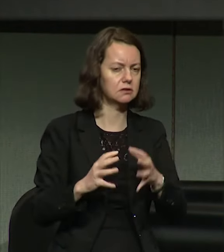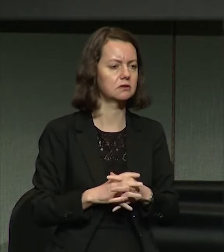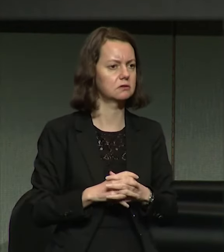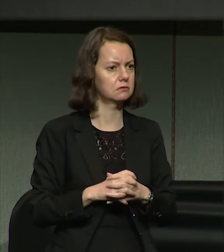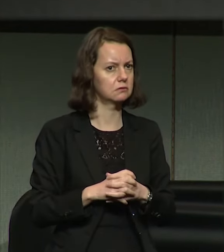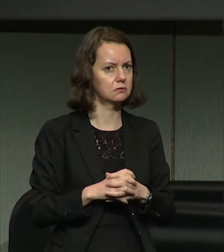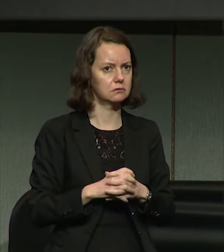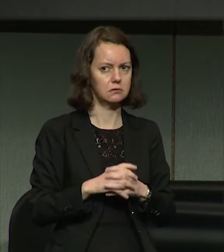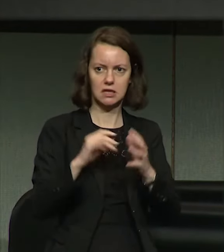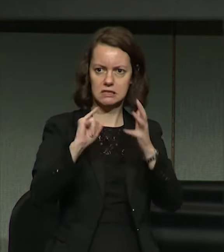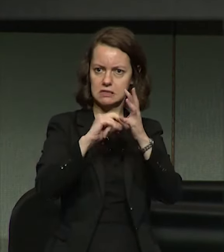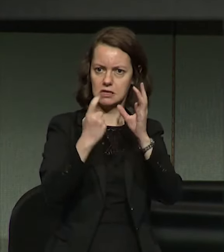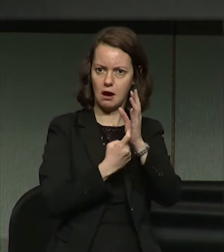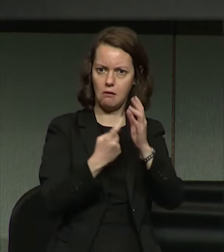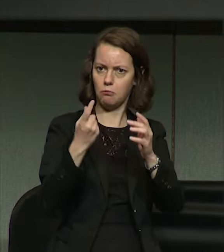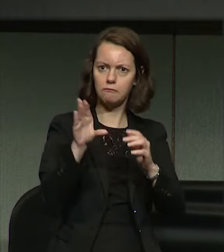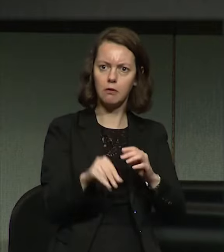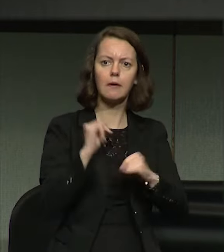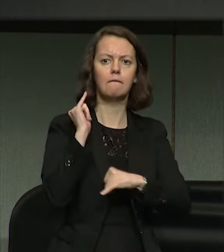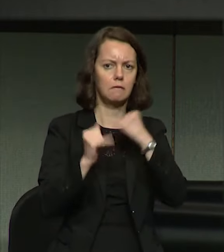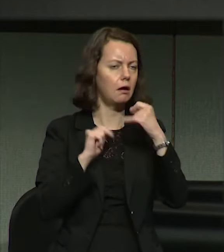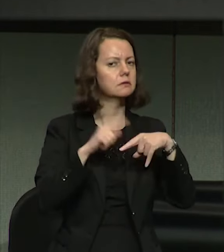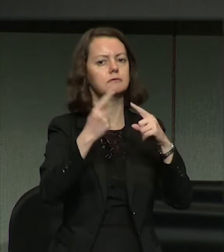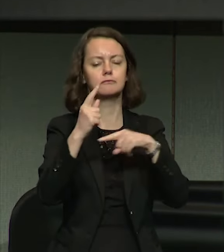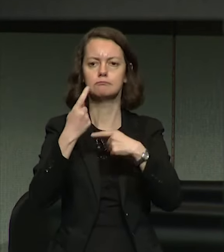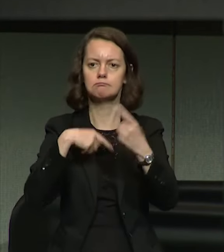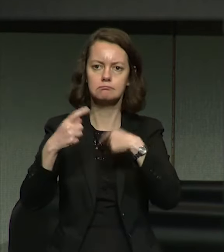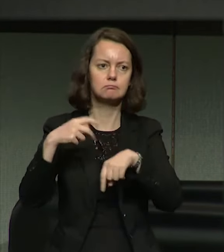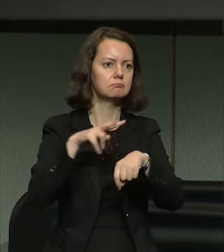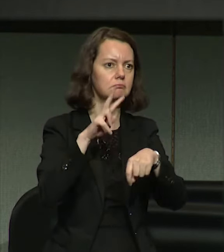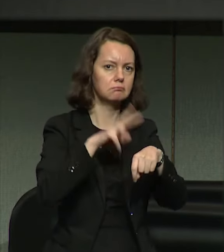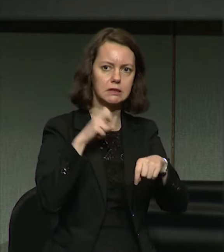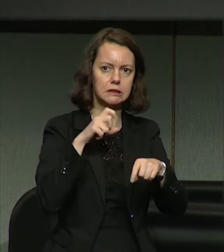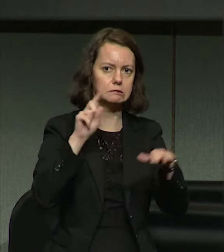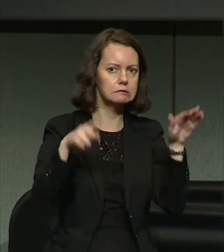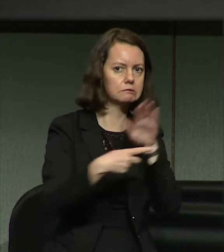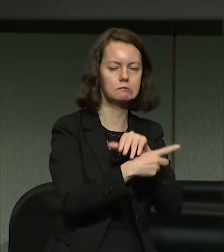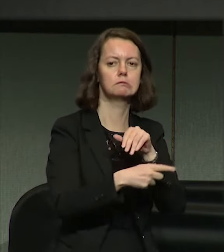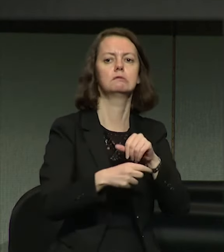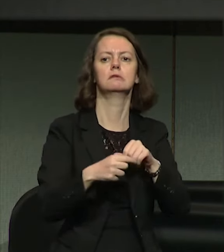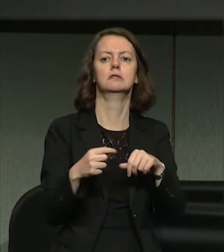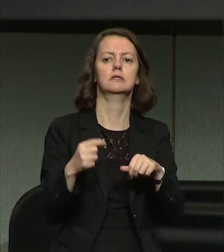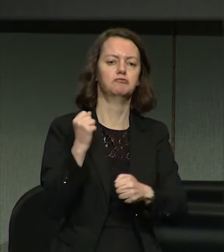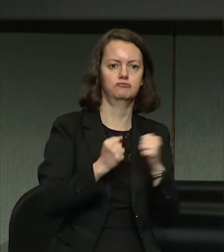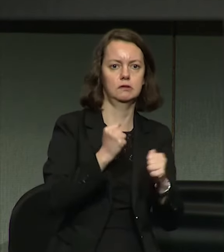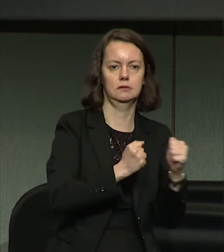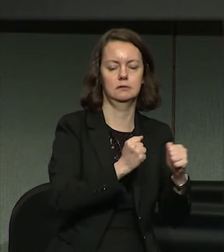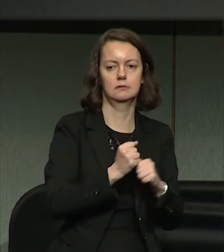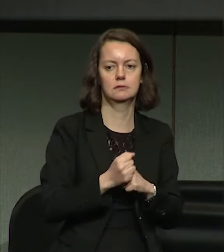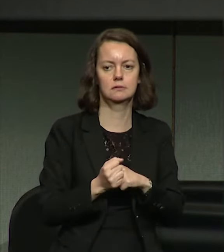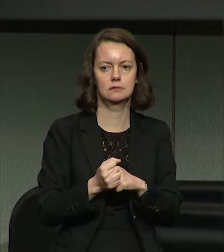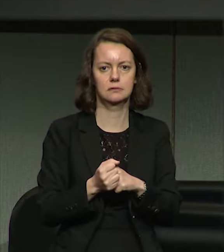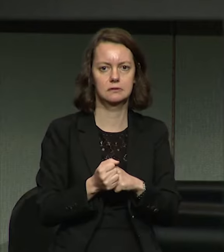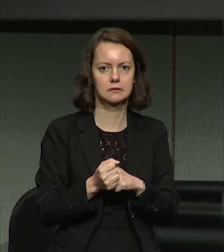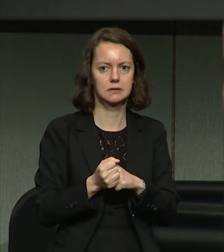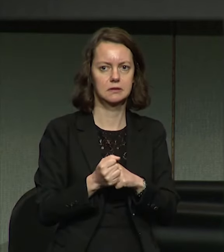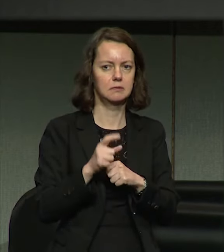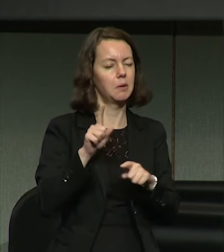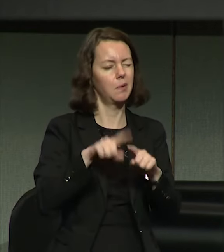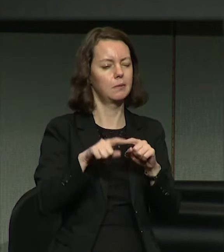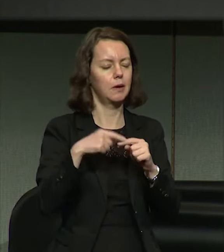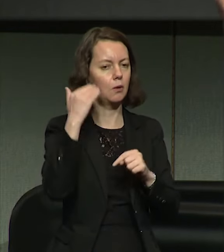had its own story about fights he had gotten into, police he had run from in his younger days, but most were about some